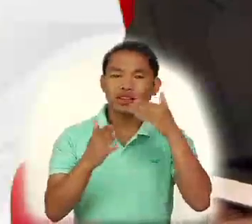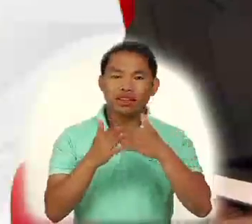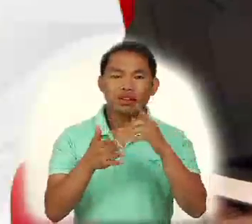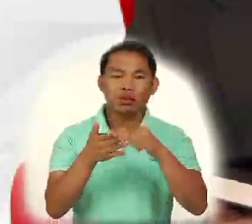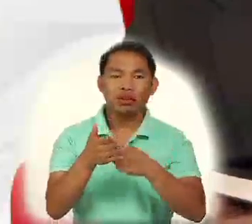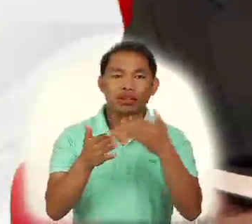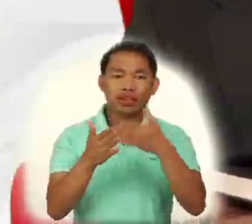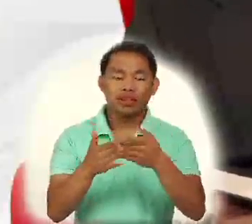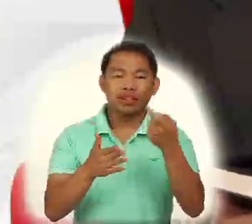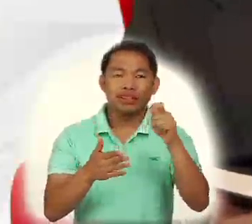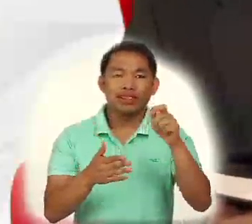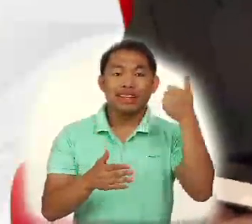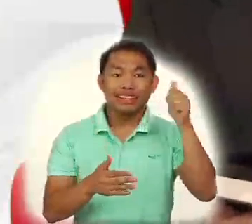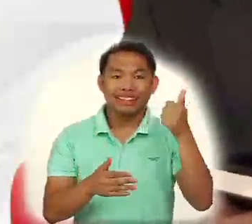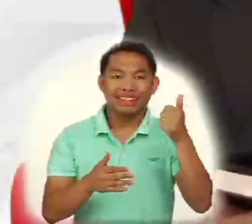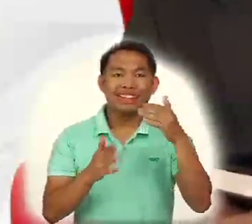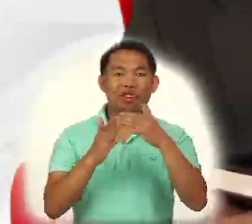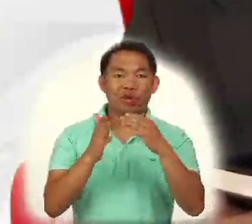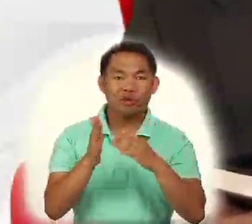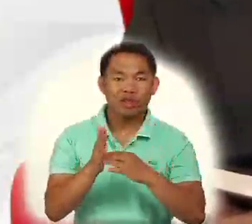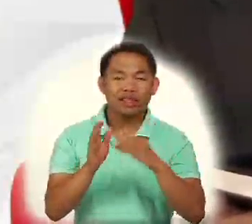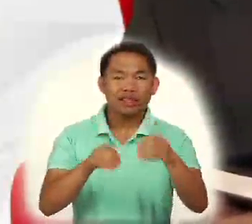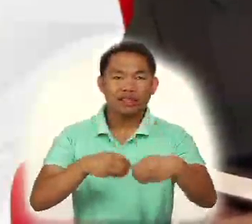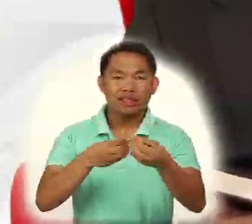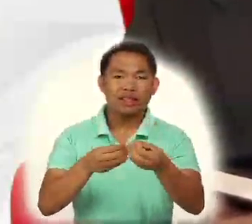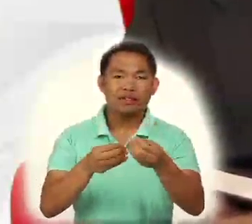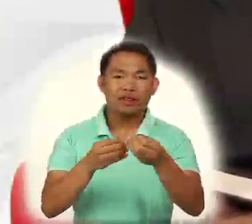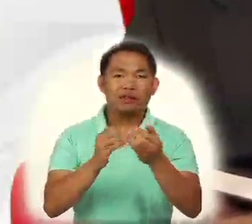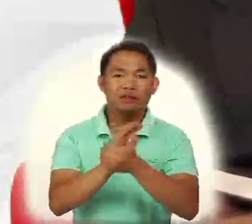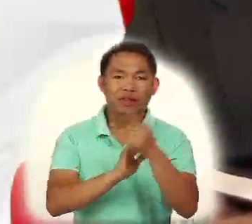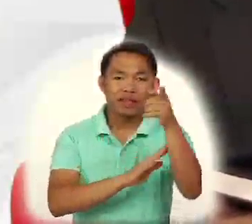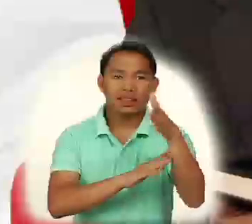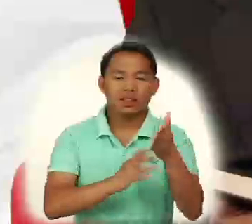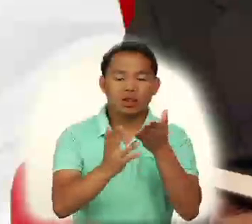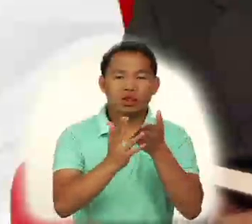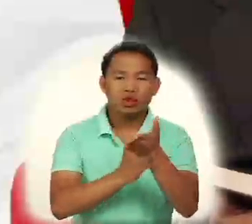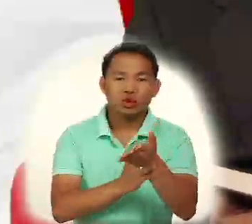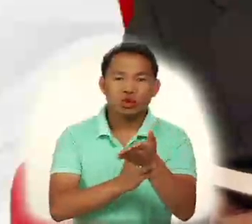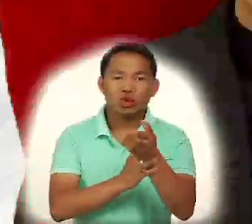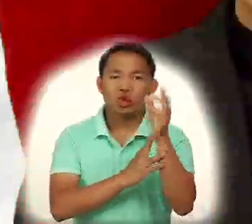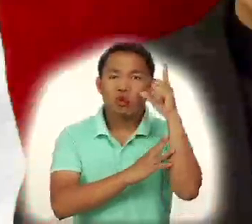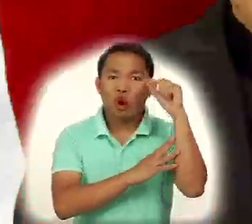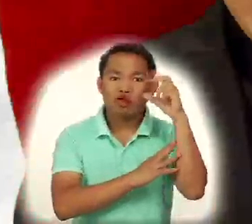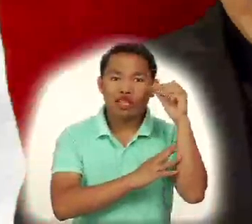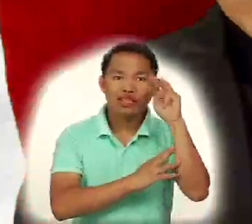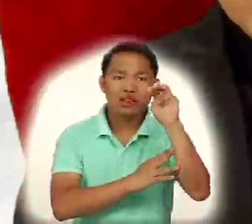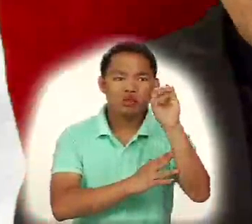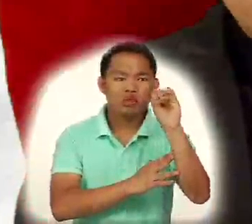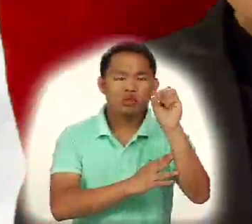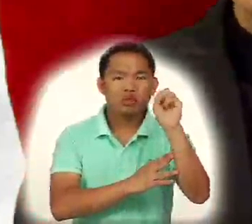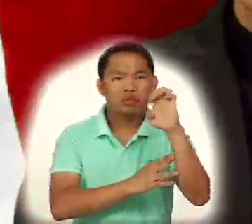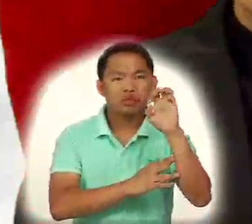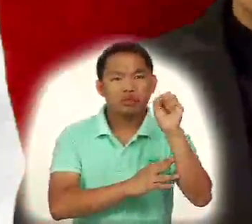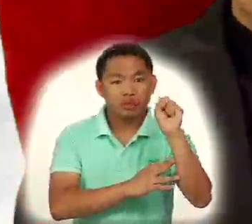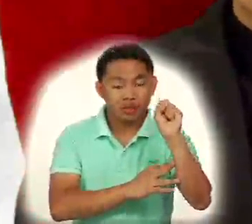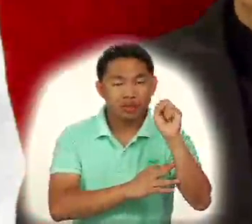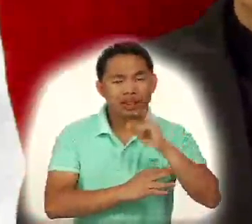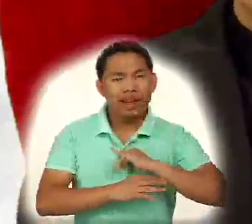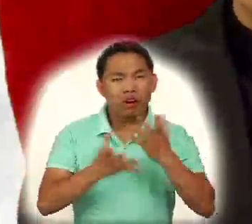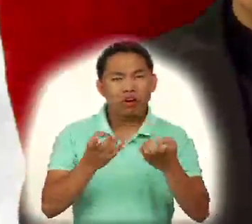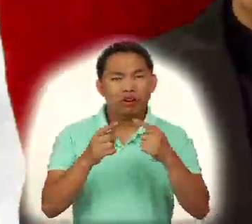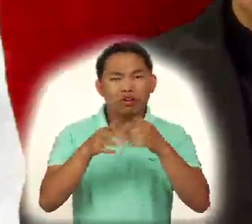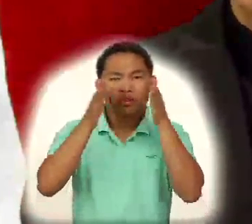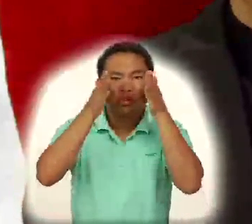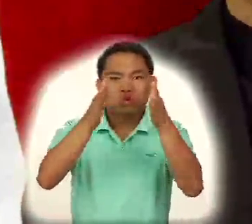the 10 Commandments given by God to us through Moses. I want to focus